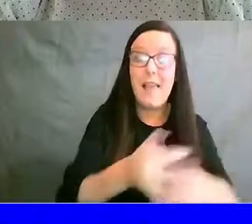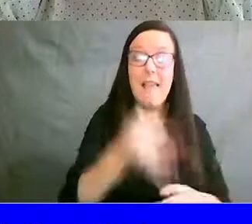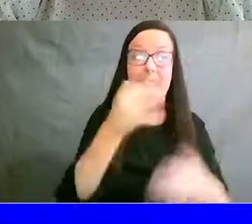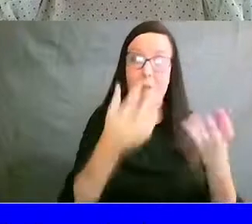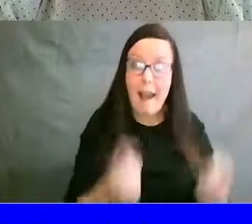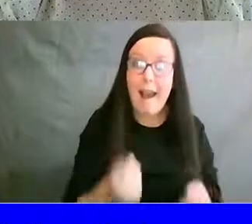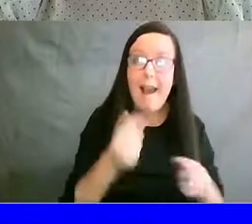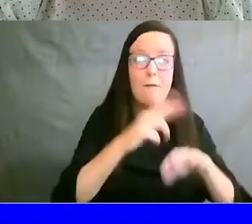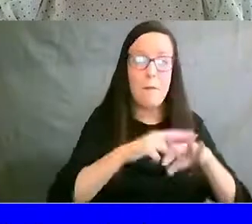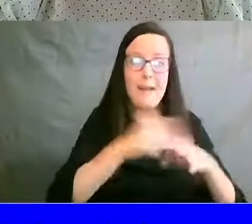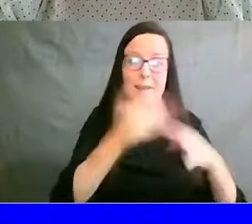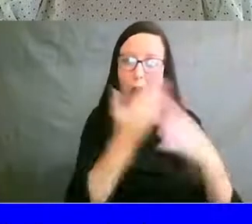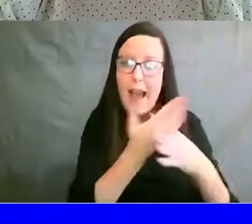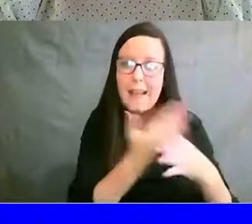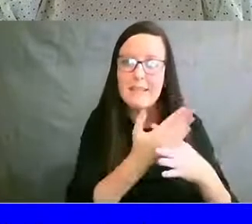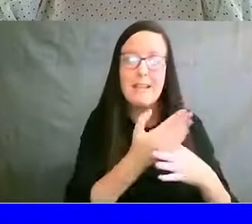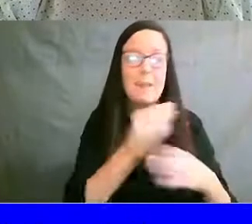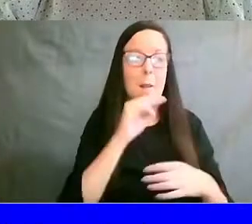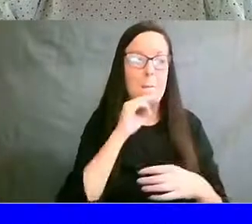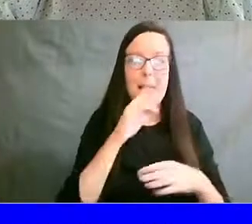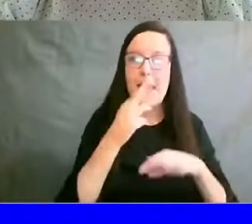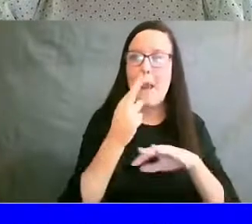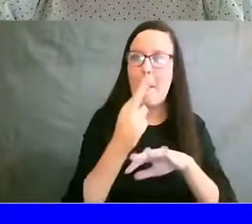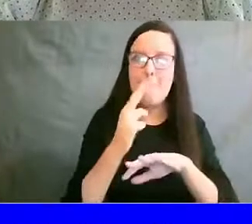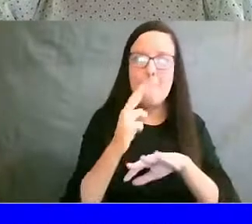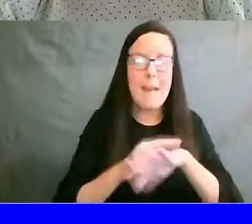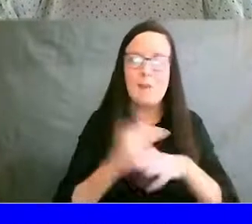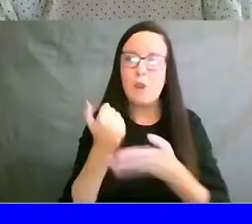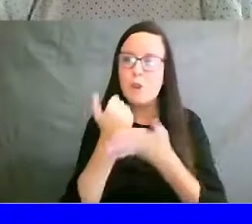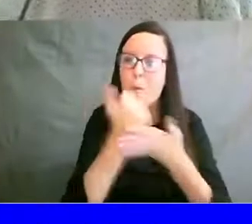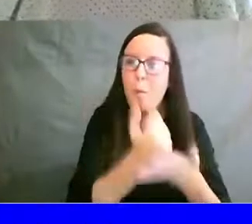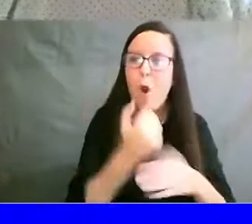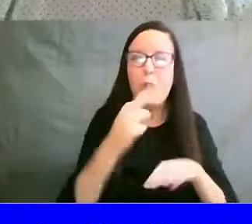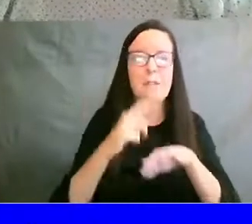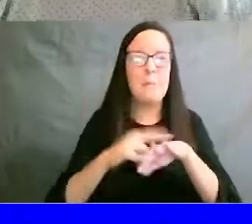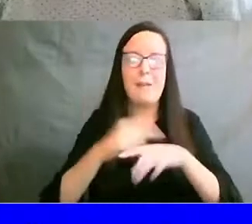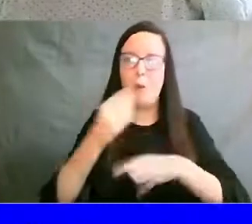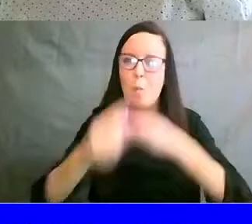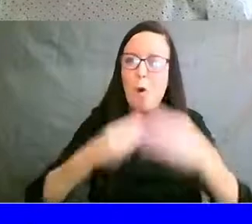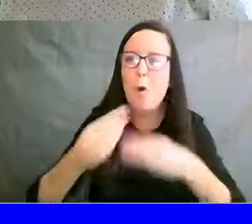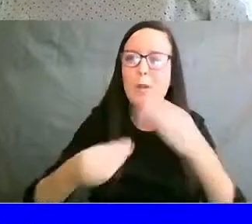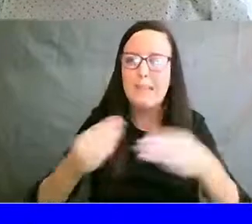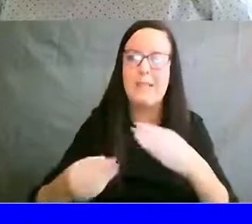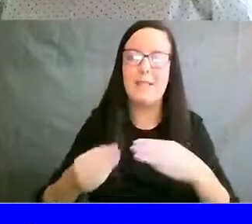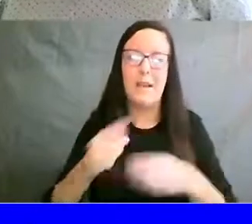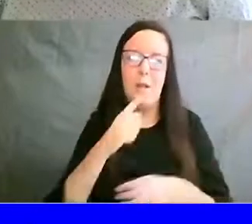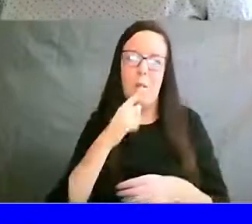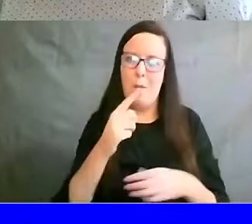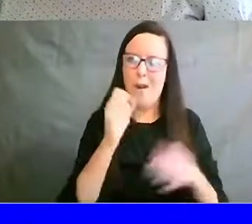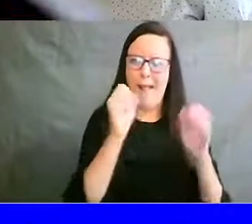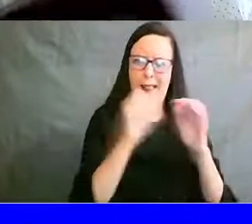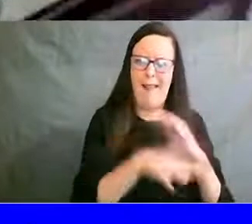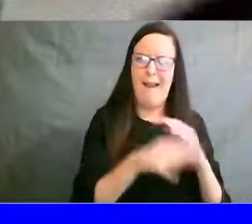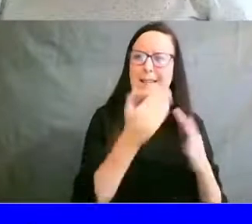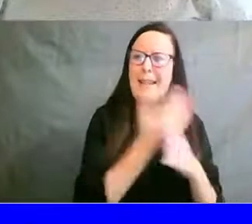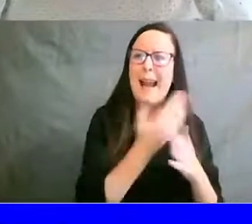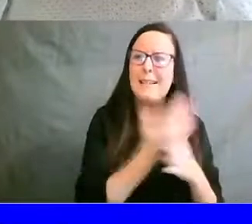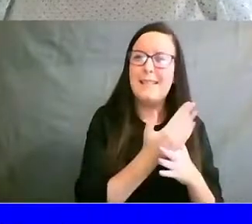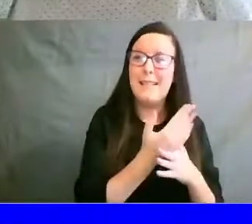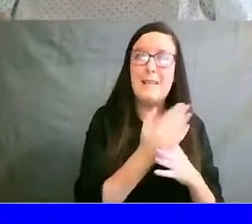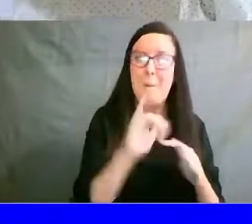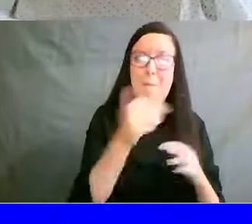of the process to the appropriate supports, those particular pieces around losing access to his day service might not have